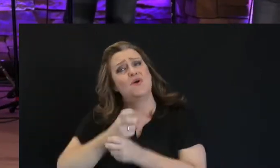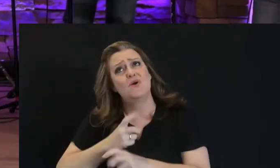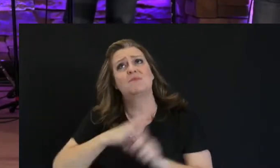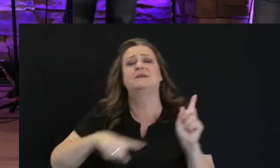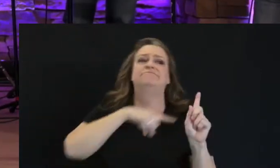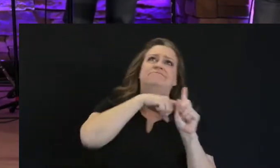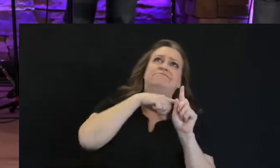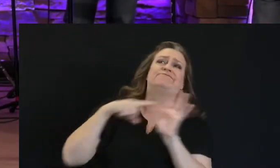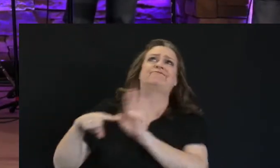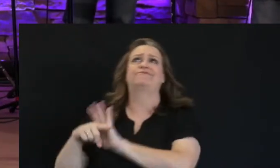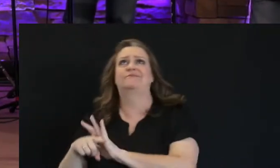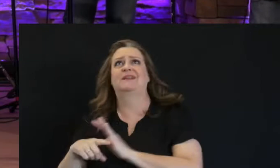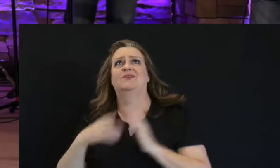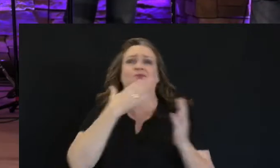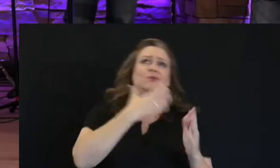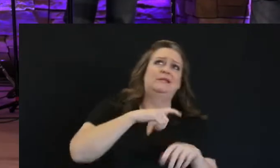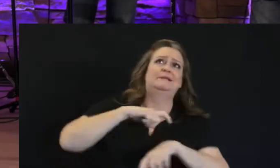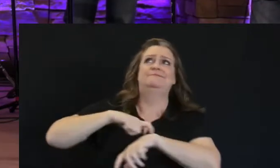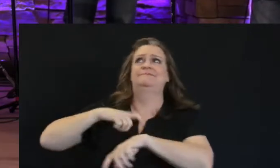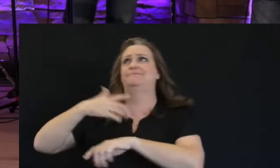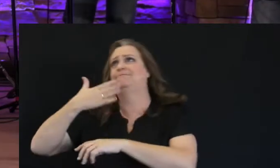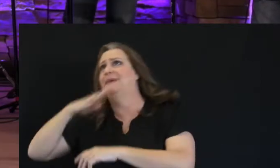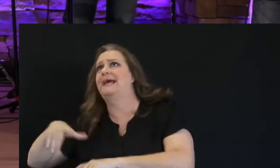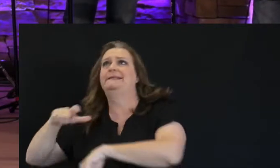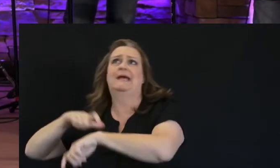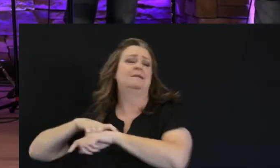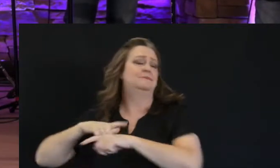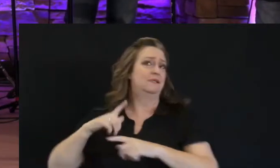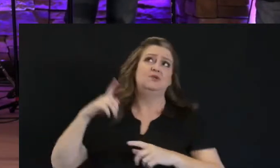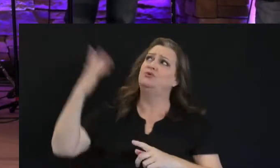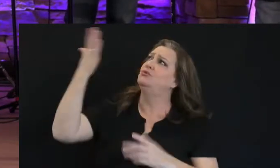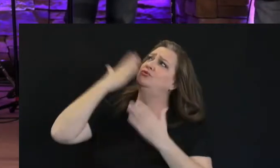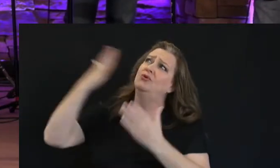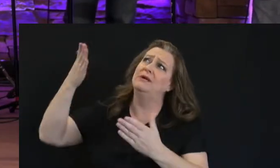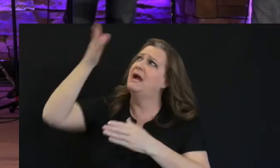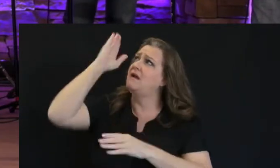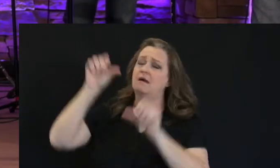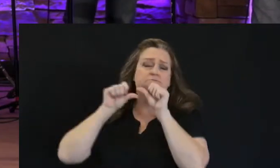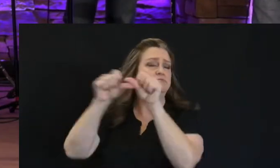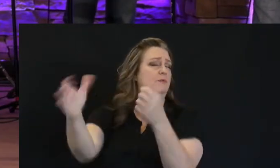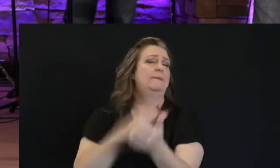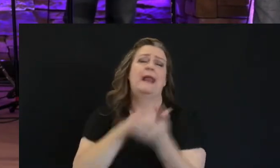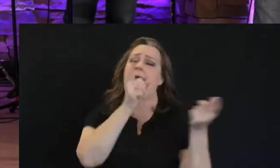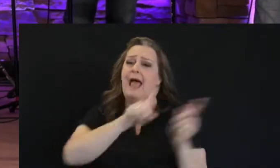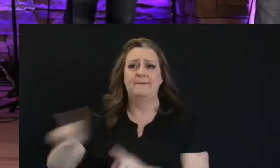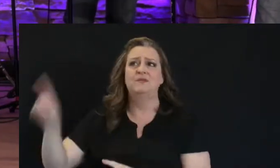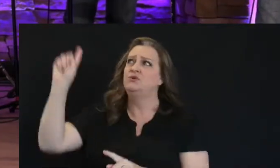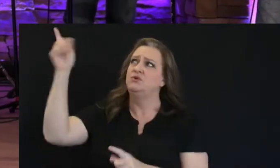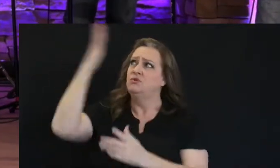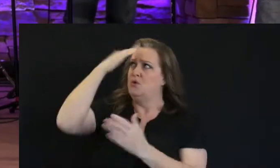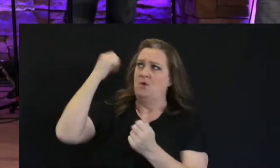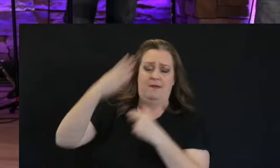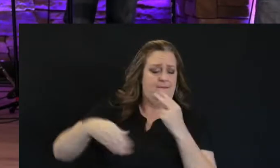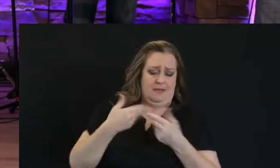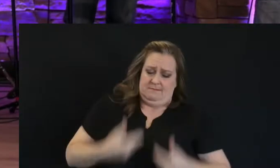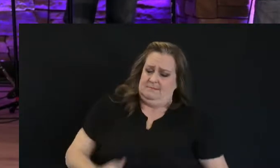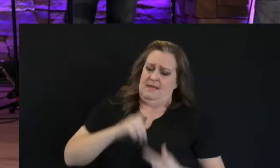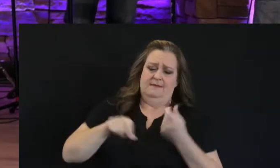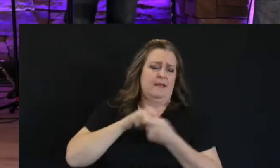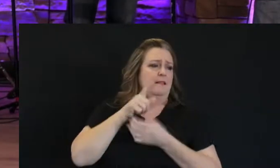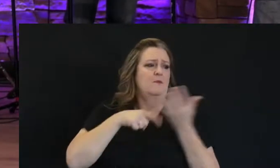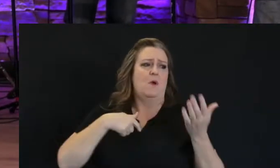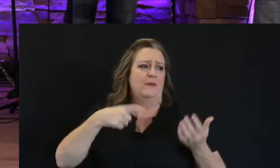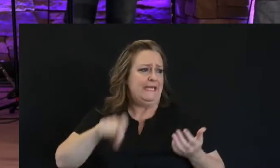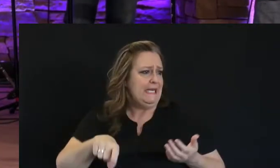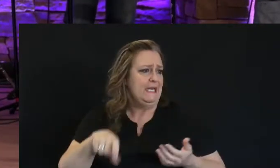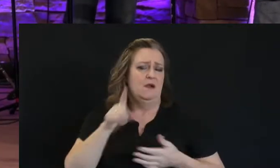and there are downs in life. There are good times and there are bad. And Lord, you are good and you are God through all of it. And you have our best interest at heart. And you know exactly what we need and when we